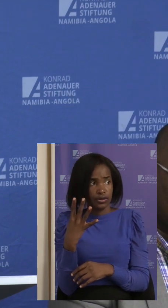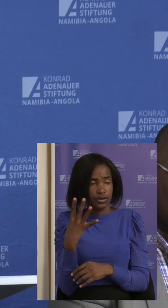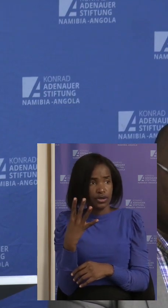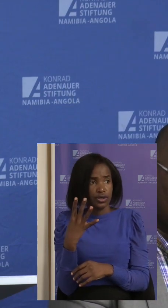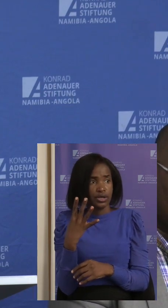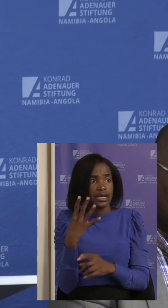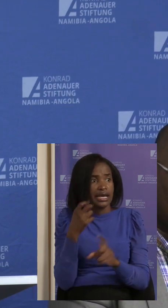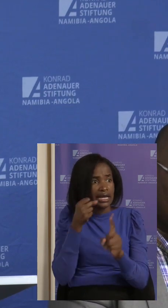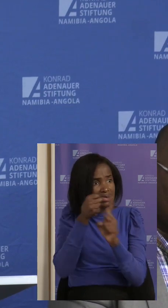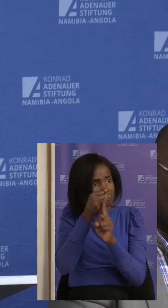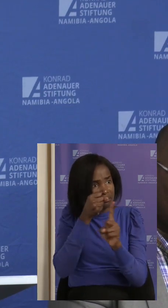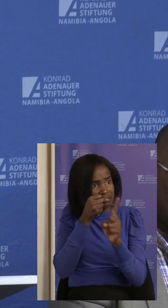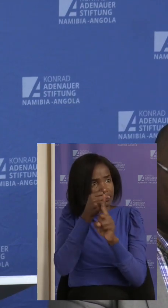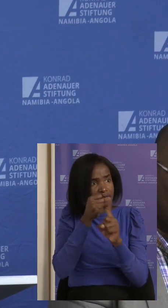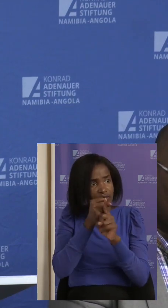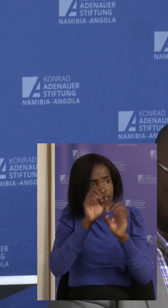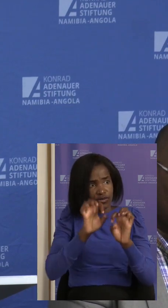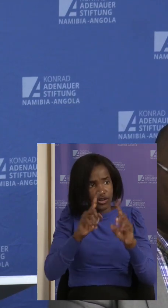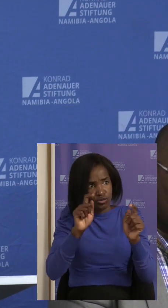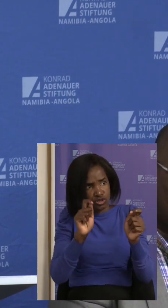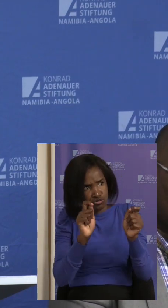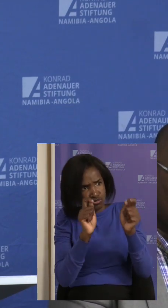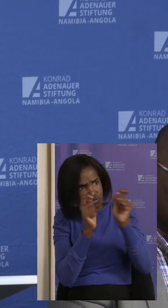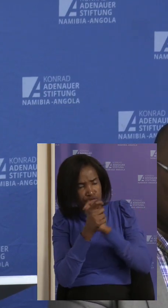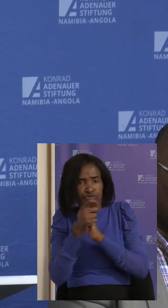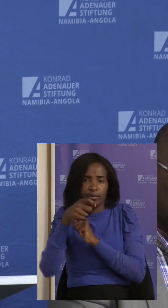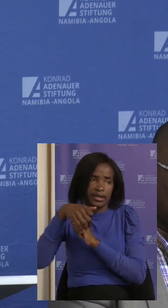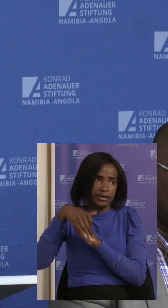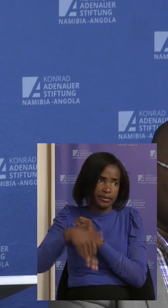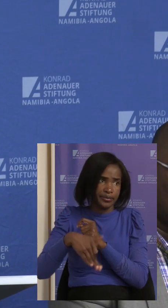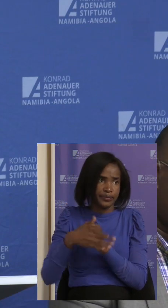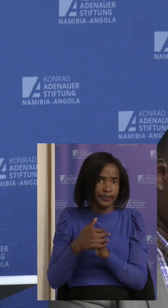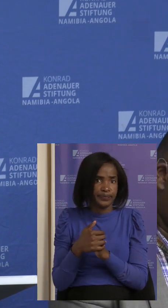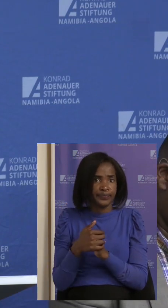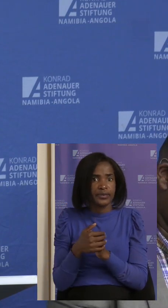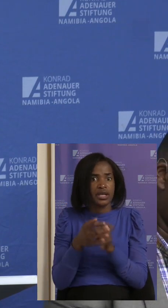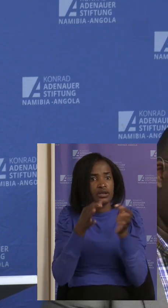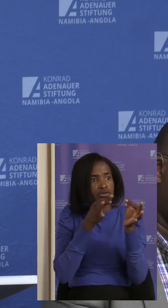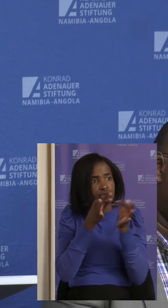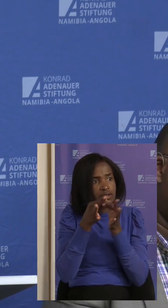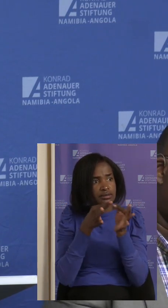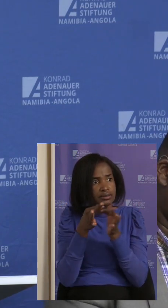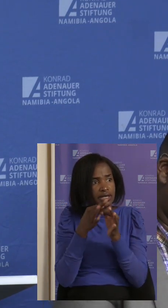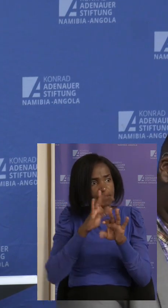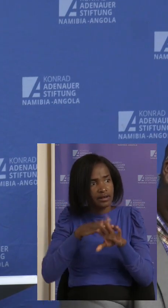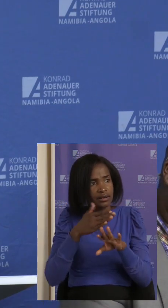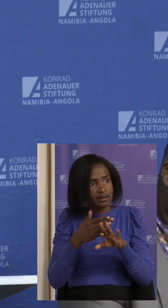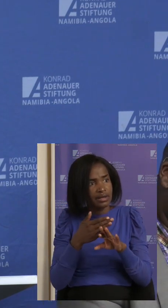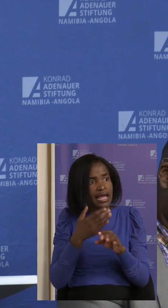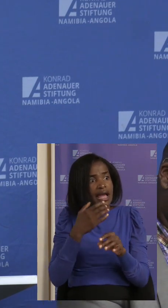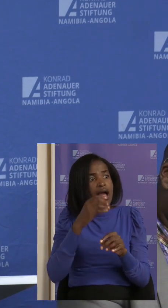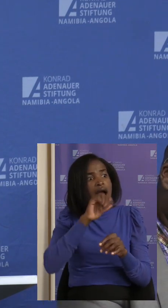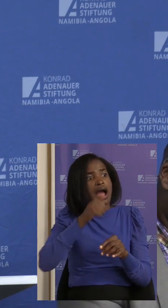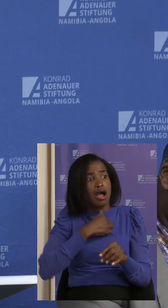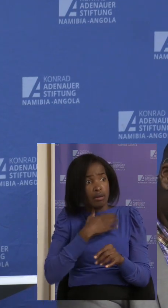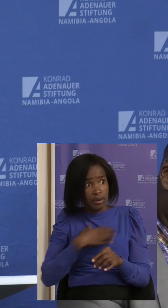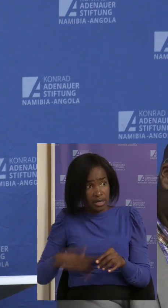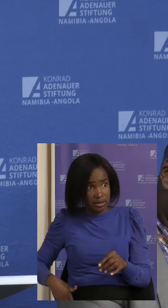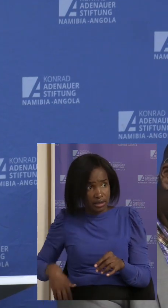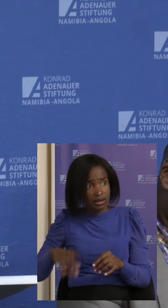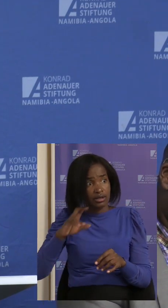been advocating for education reforms in Namibia. I want to bring us to a point where our president, His Excellency